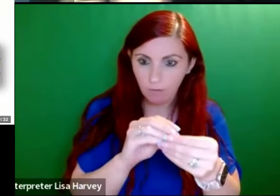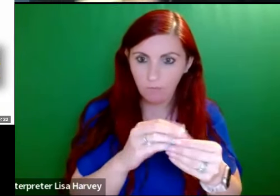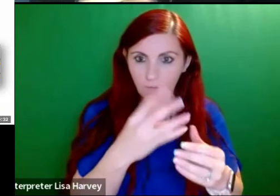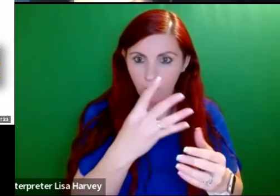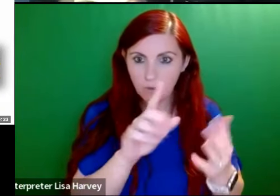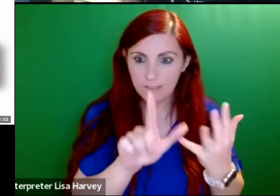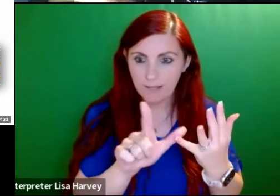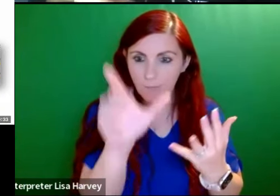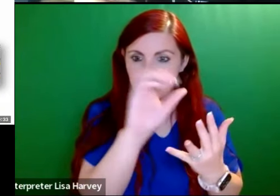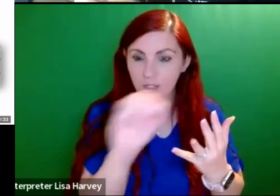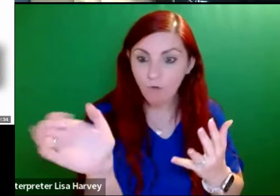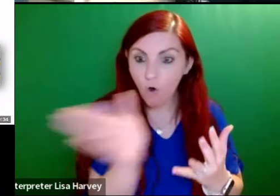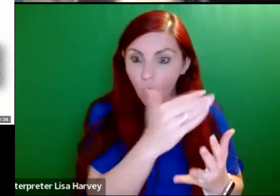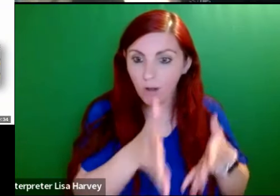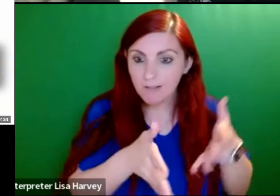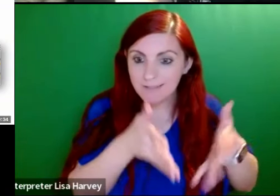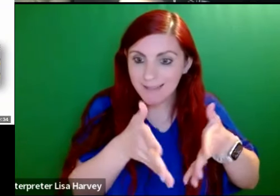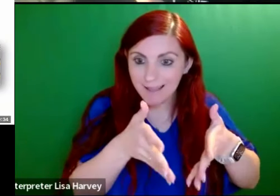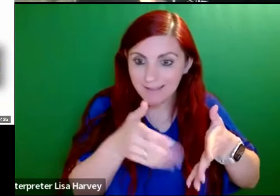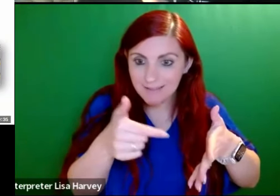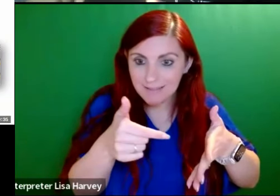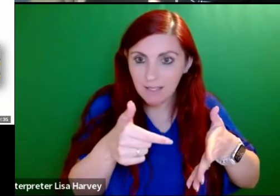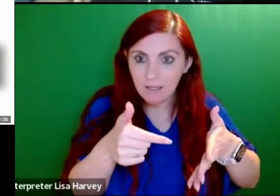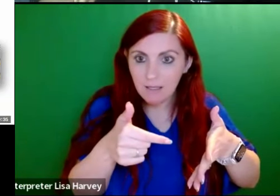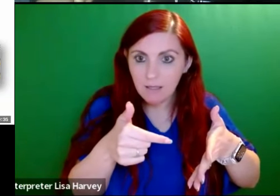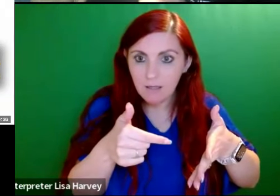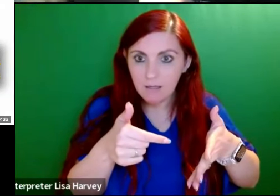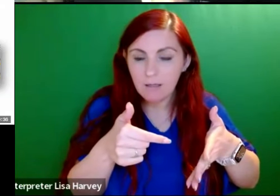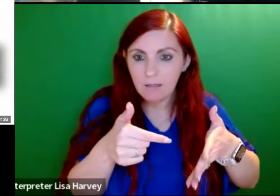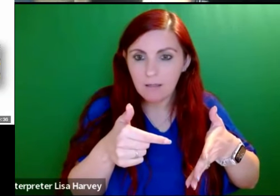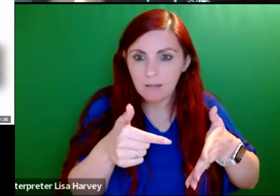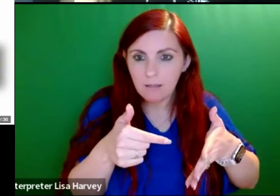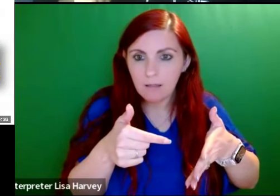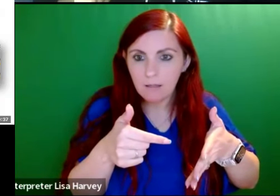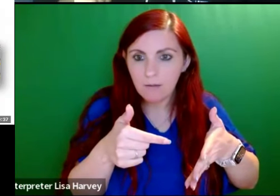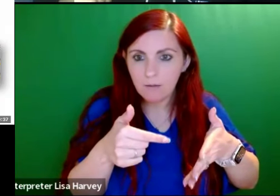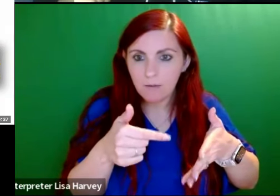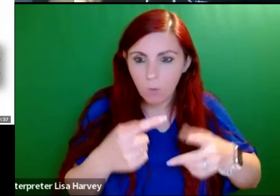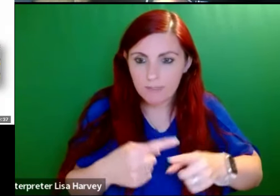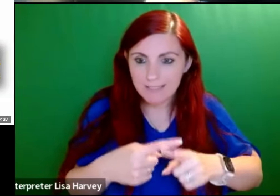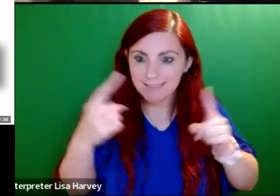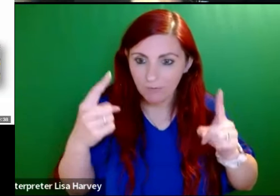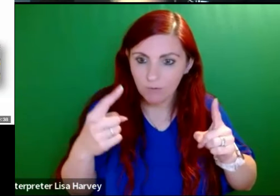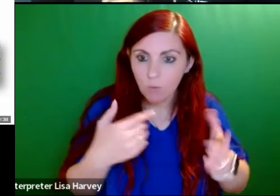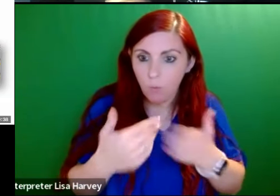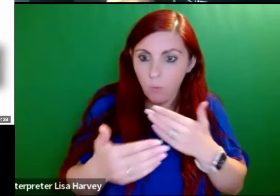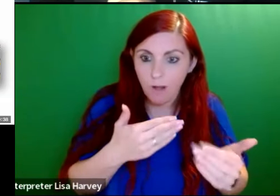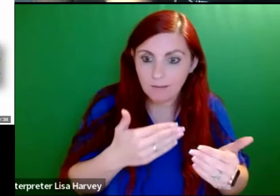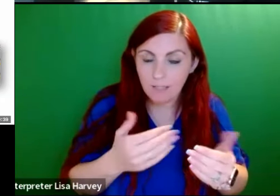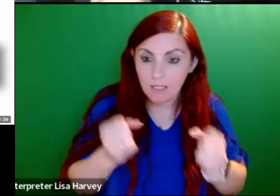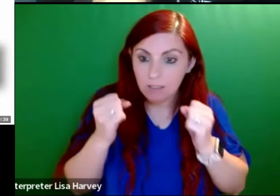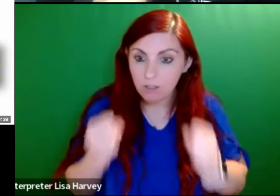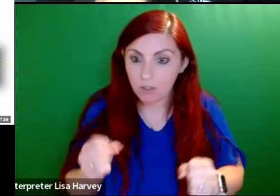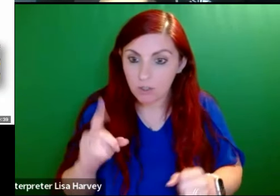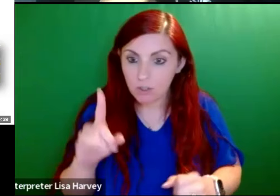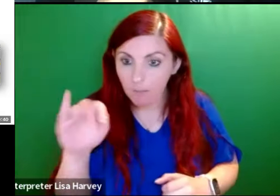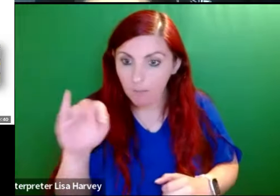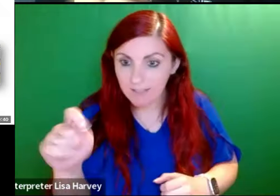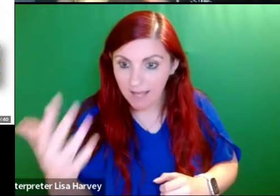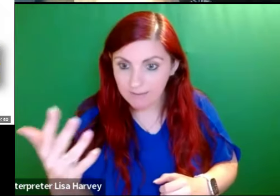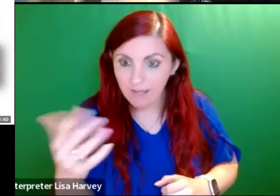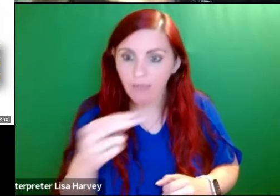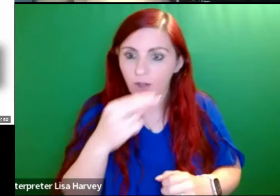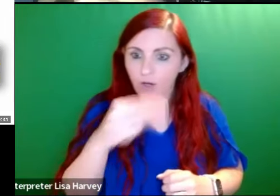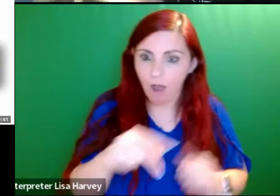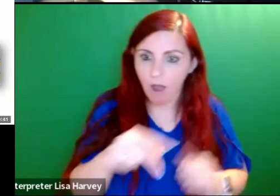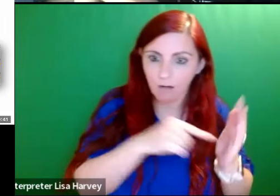all signs where there's a difference between what the dominant hand is doing and what the non-dominant hand is doing, which